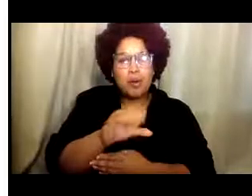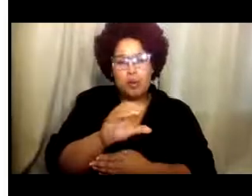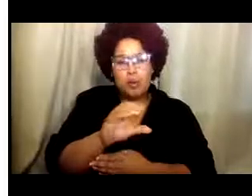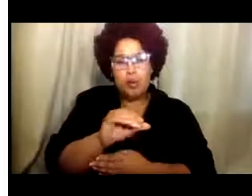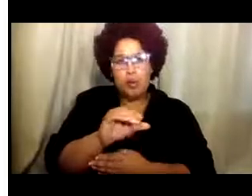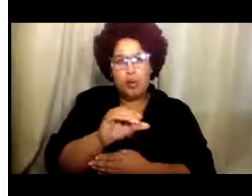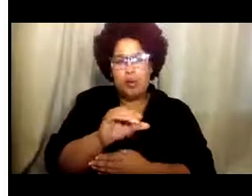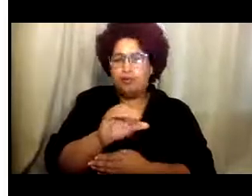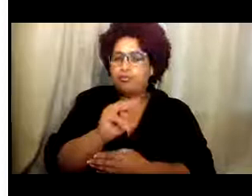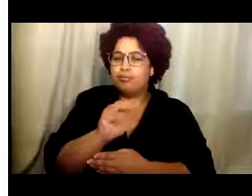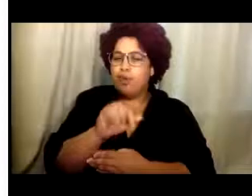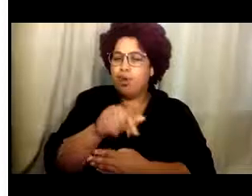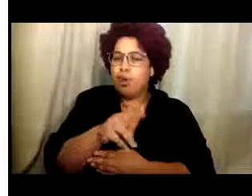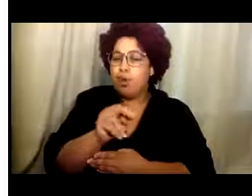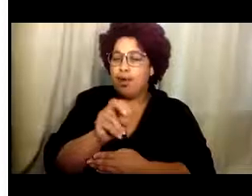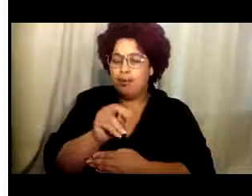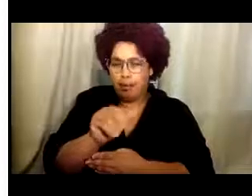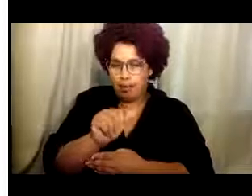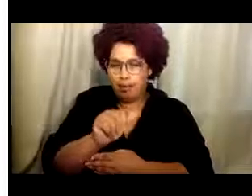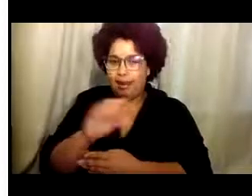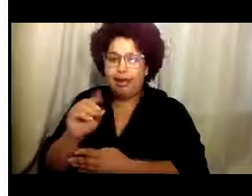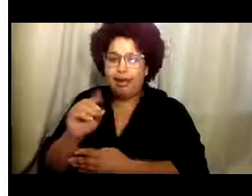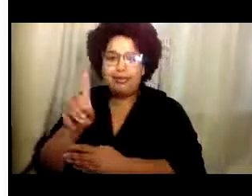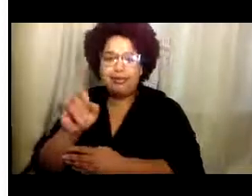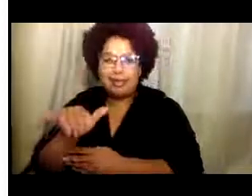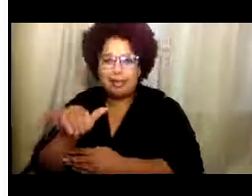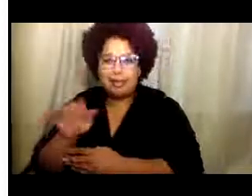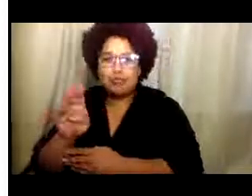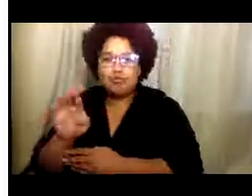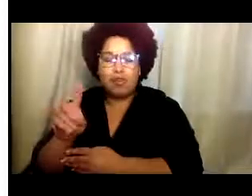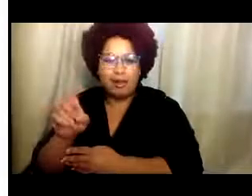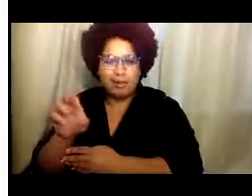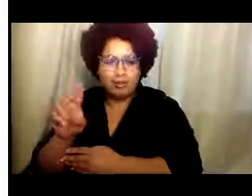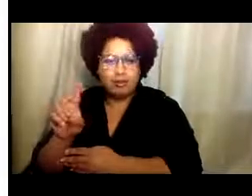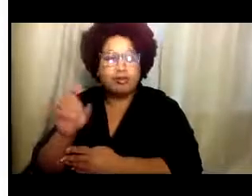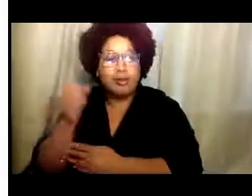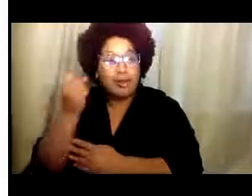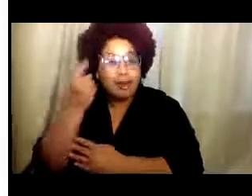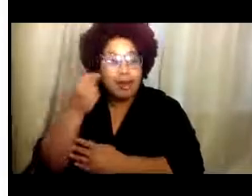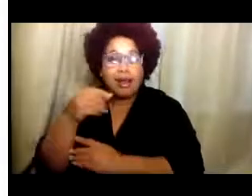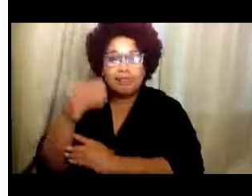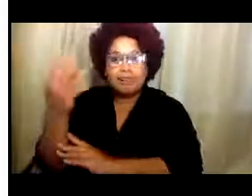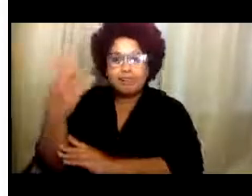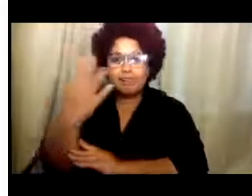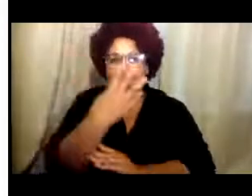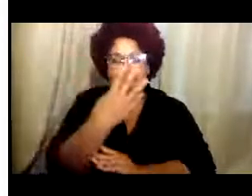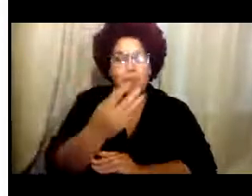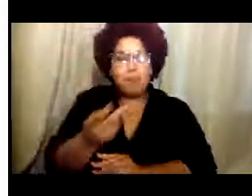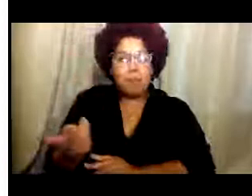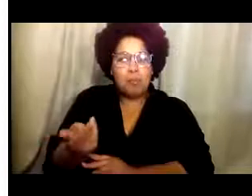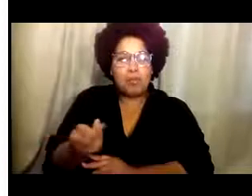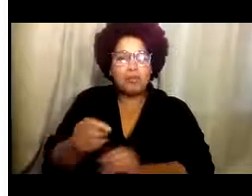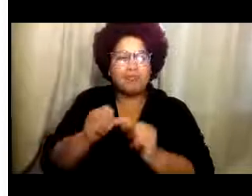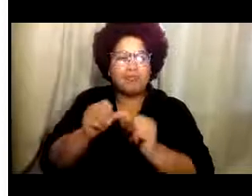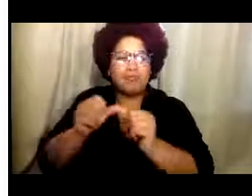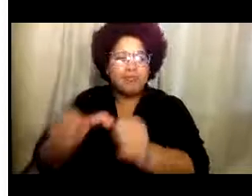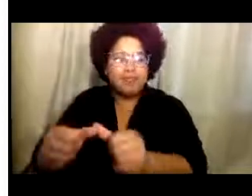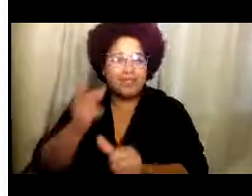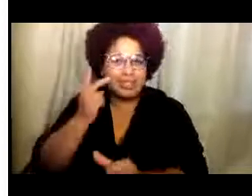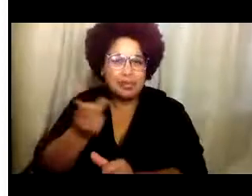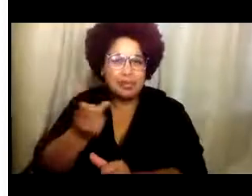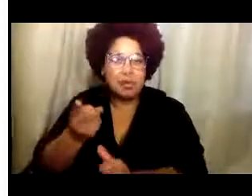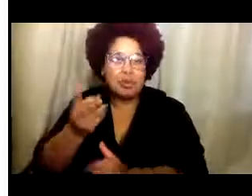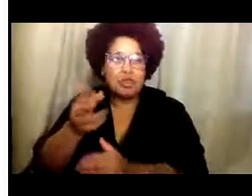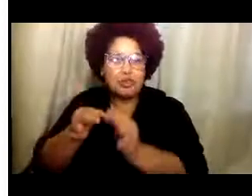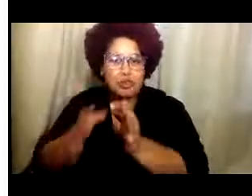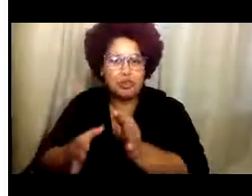Bradford. They have been spotlighted so they can always be seen throughout the presentation. Depending on your device, this may mean